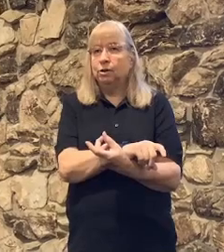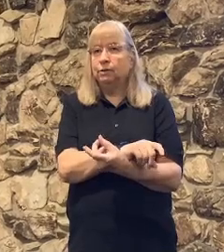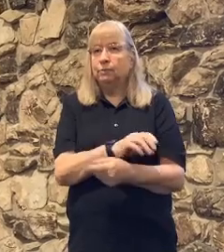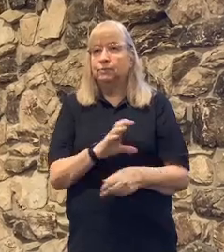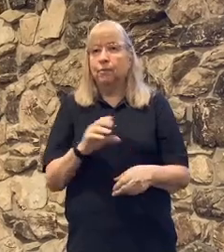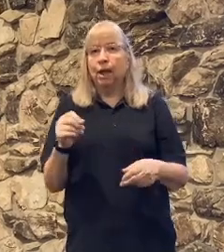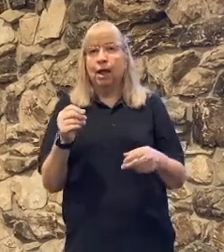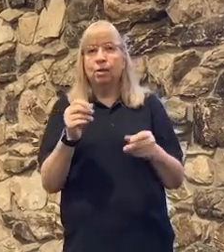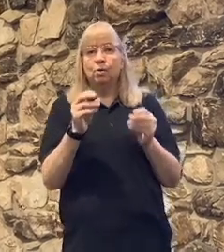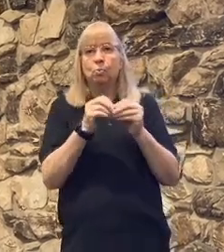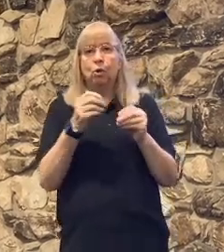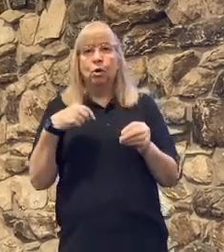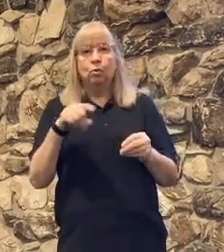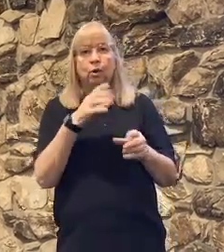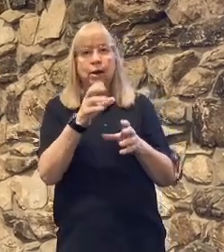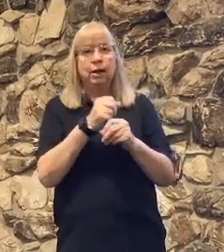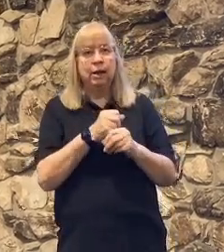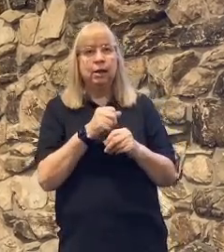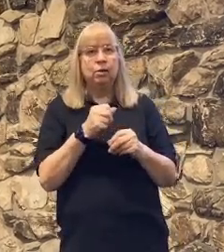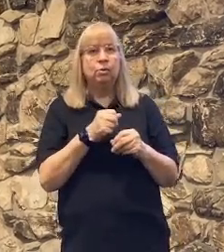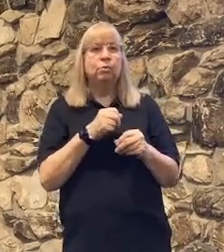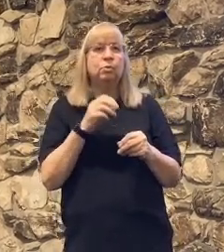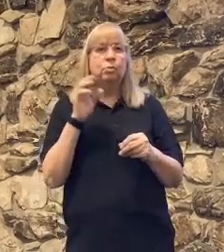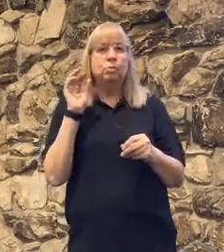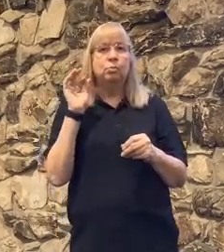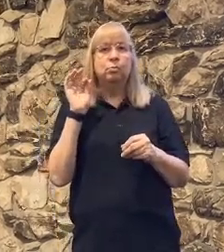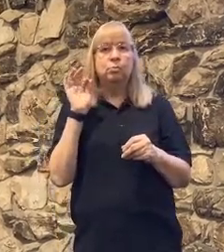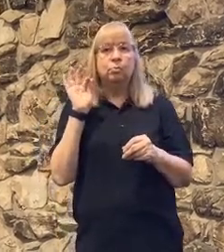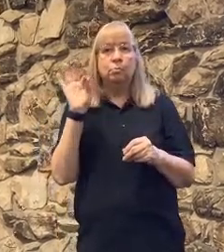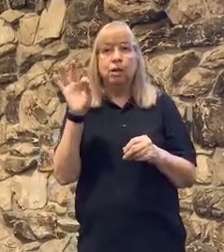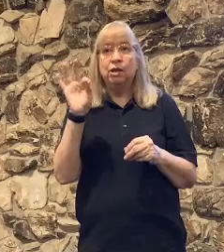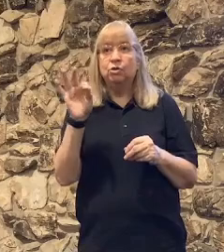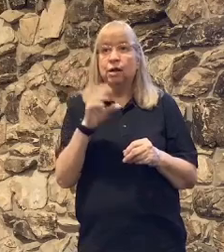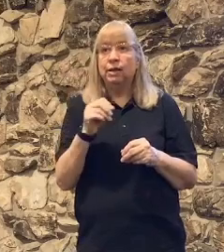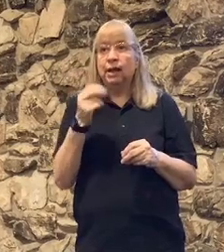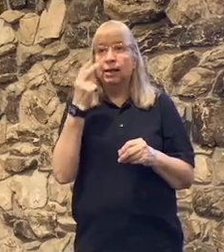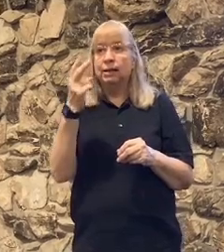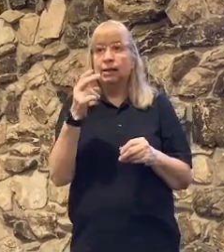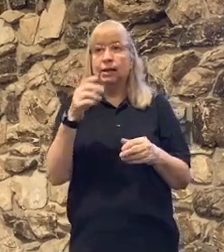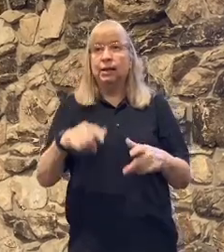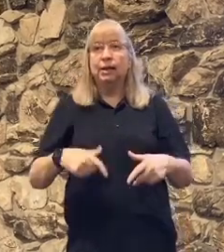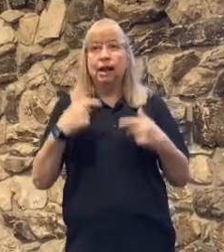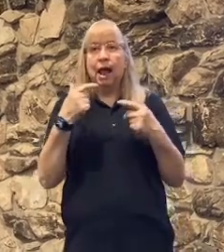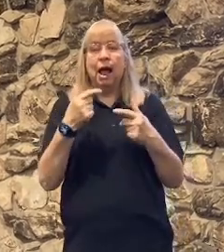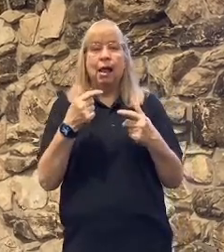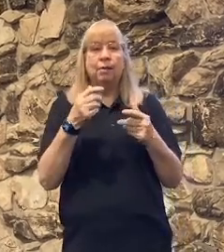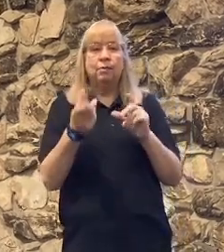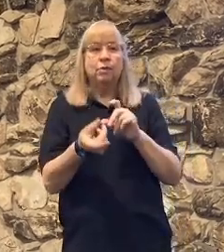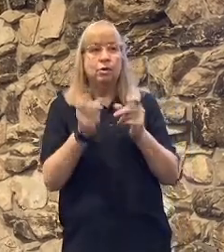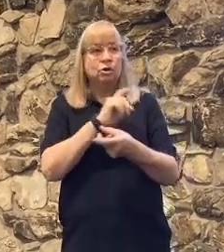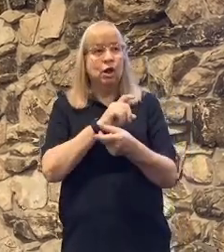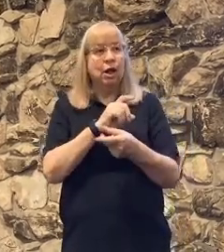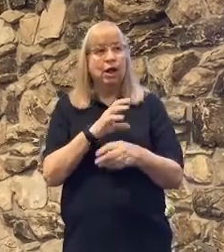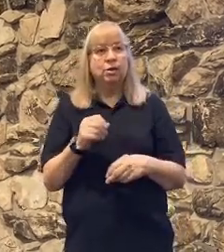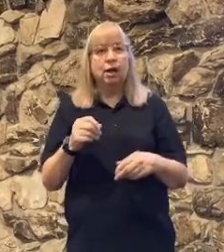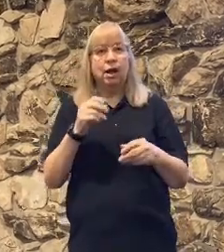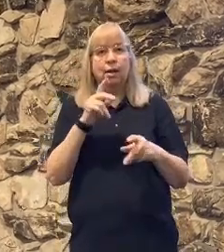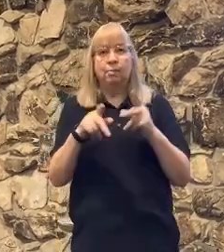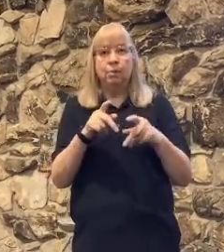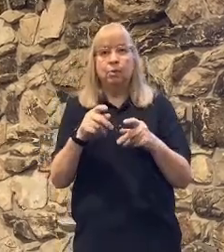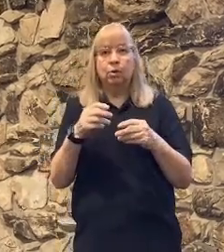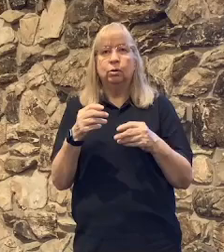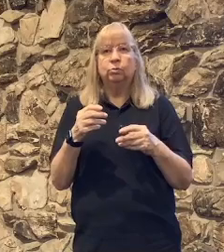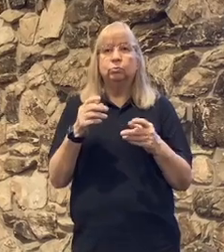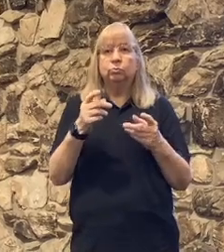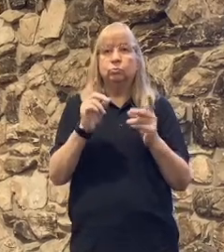And the more we get into ministries, and you start seeing lives change, and people growing closer